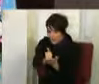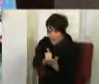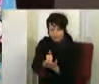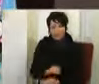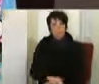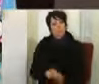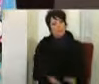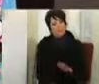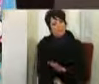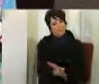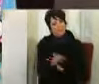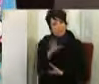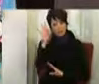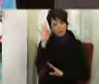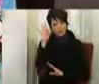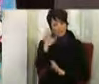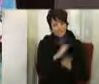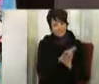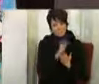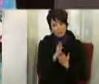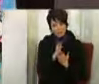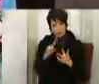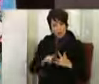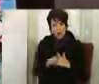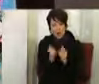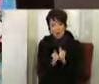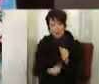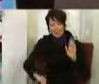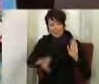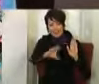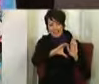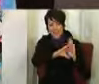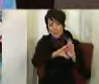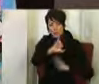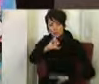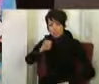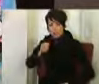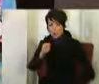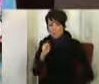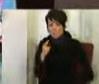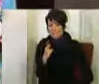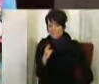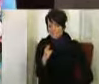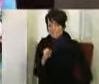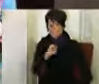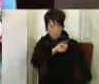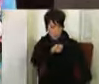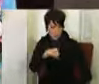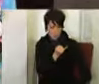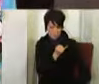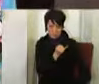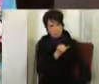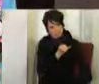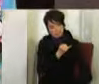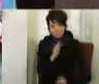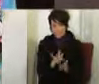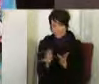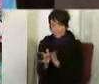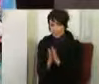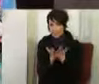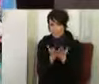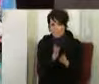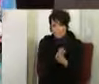by looking at Joseph, one of the characters of the biblical story of Mary and Joseph. Joseph